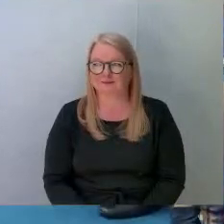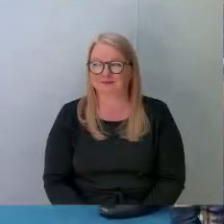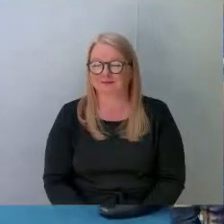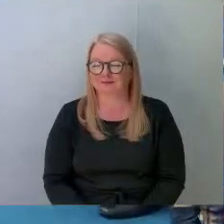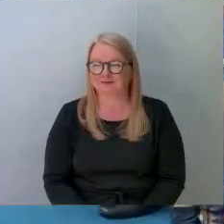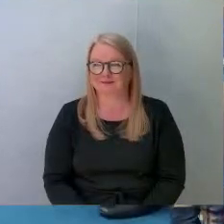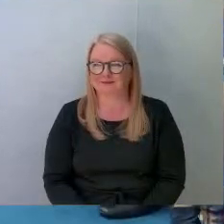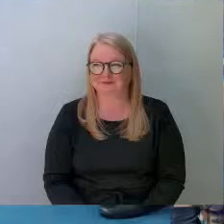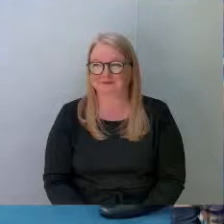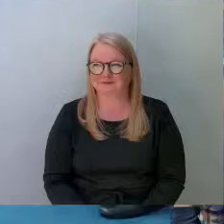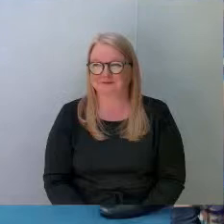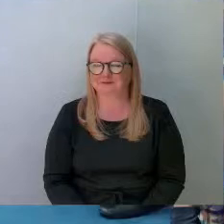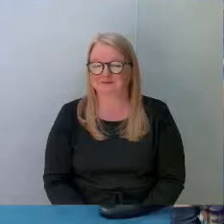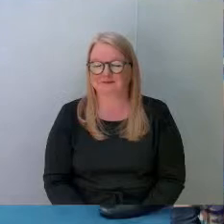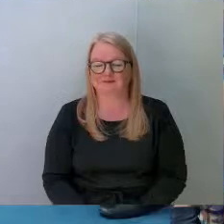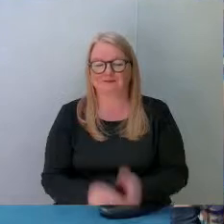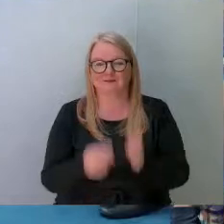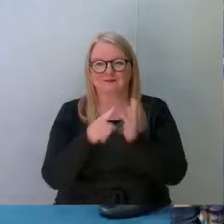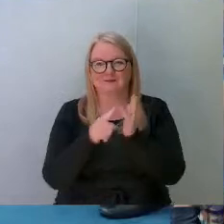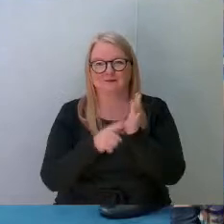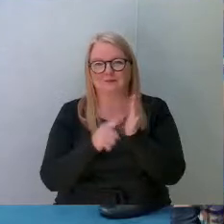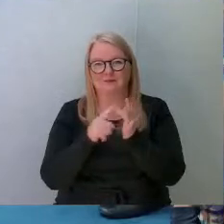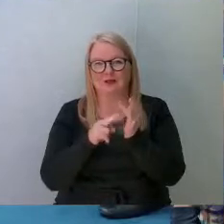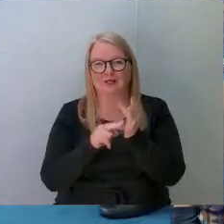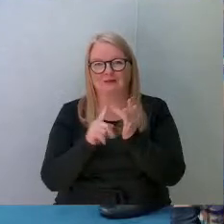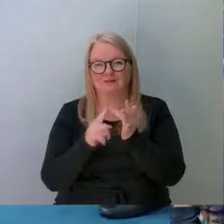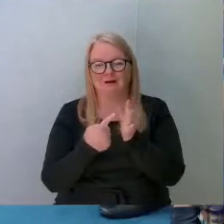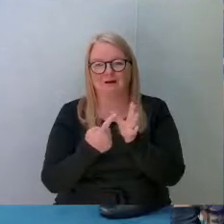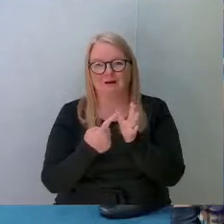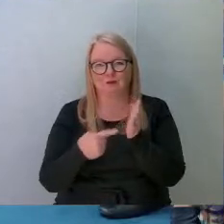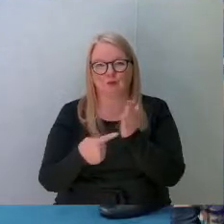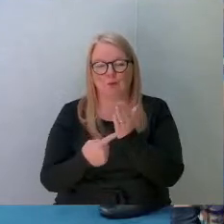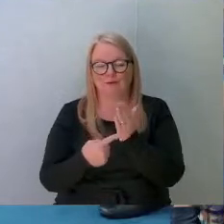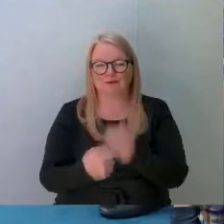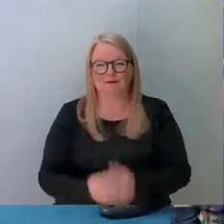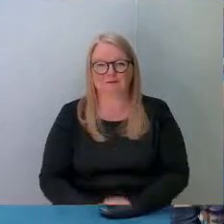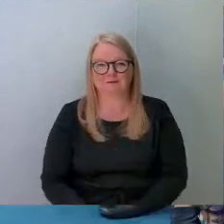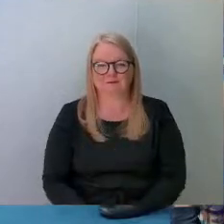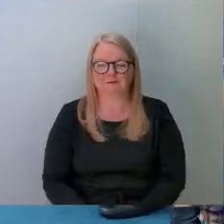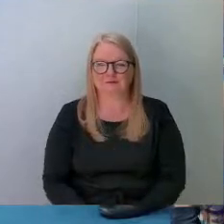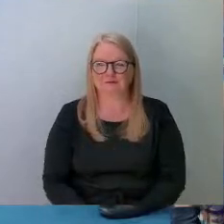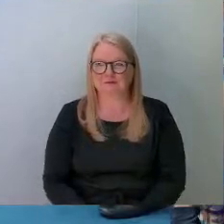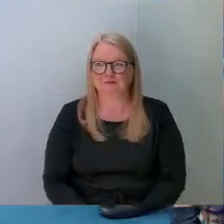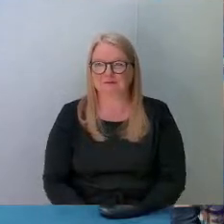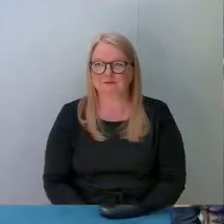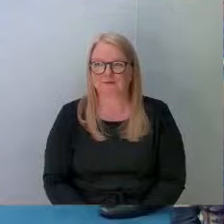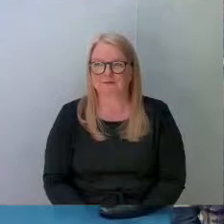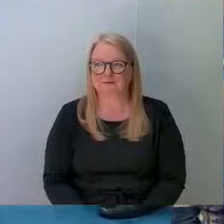Olivia Thompson.